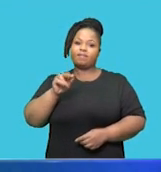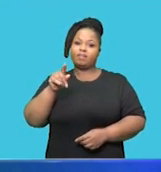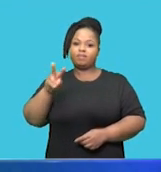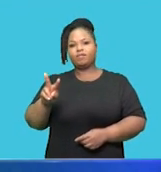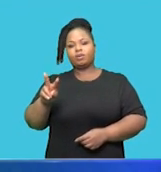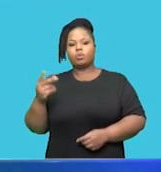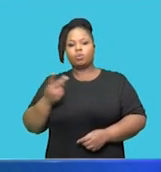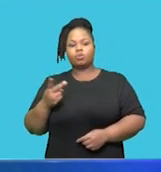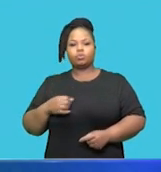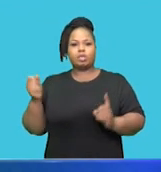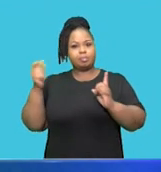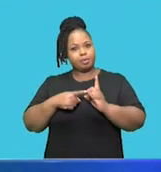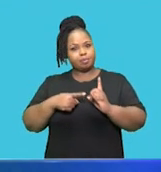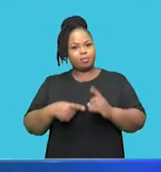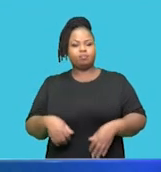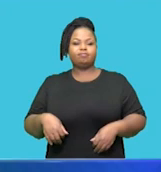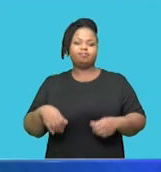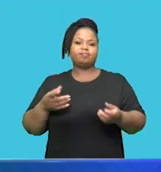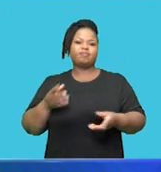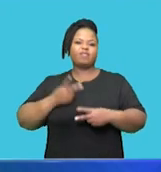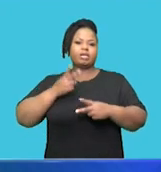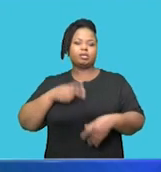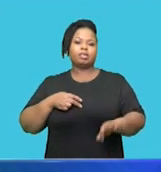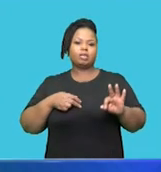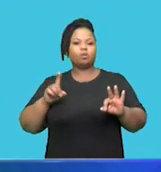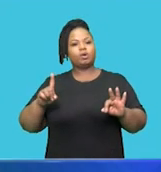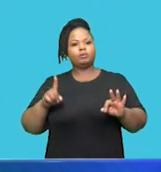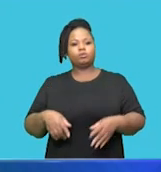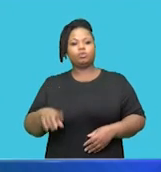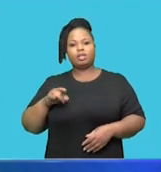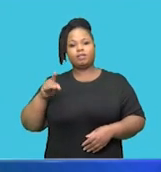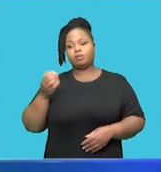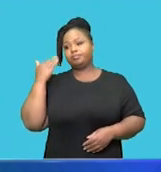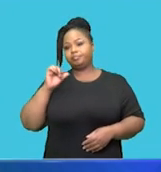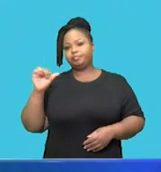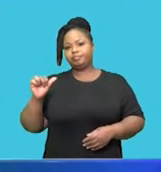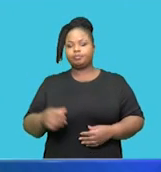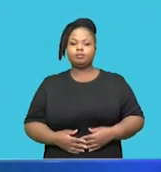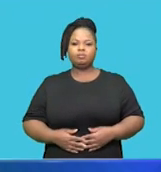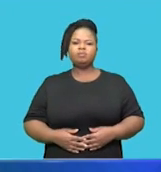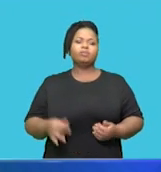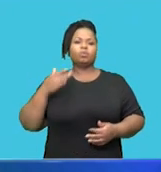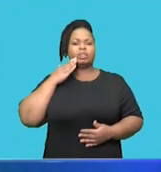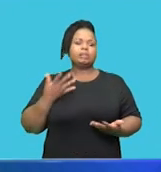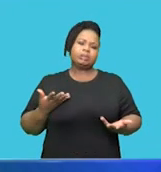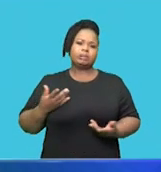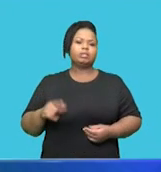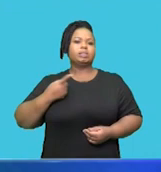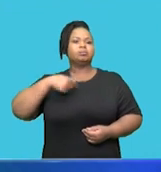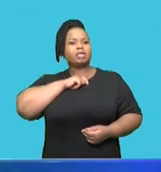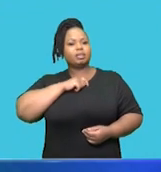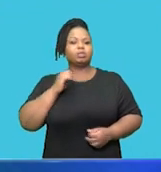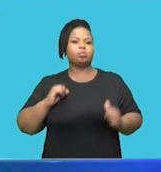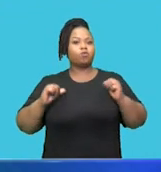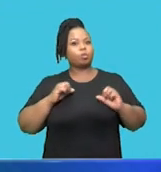added a second goal in the 3-1 win over Independent Del Valle last week. Now, after their strong performances in Spain,